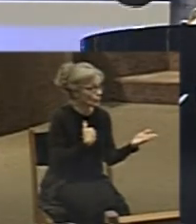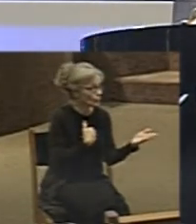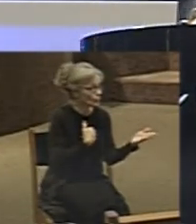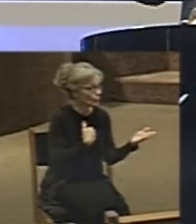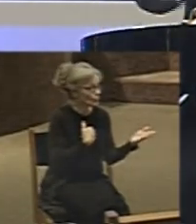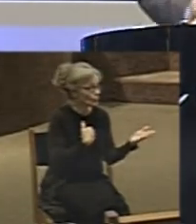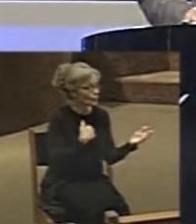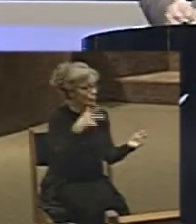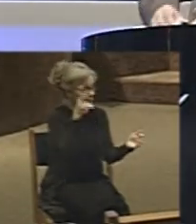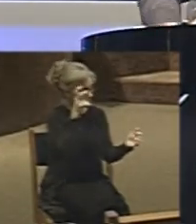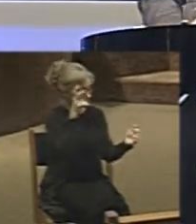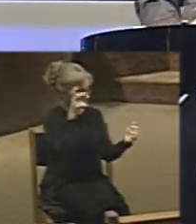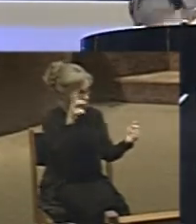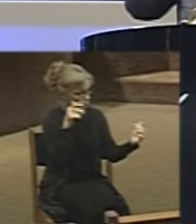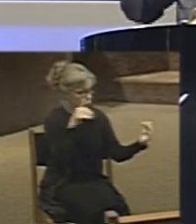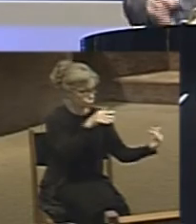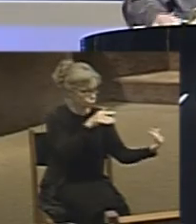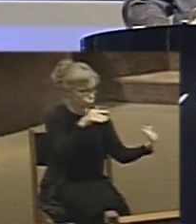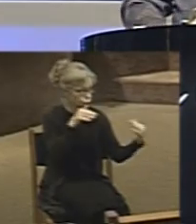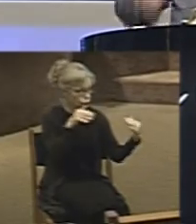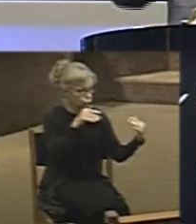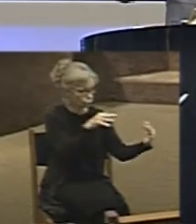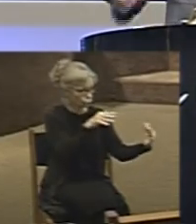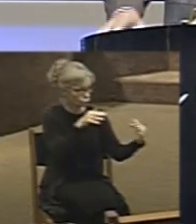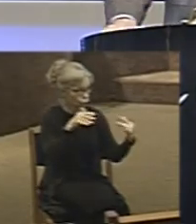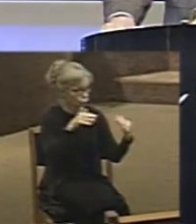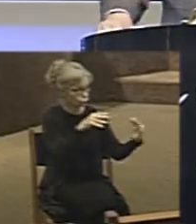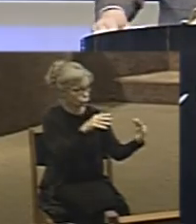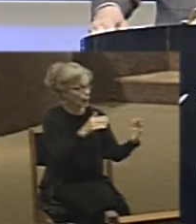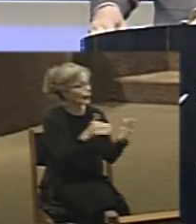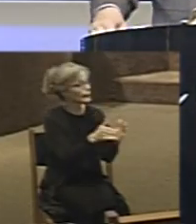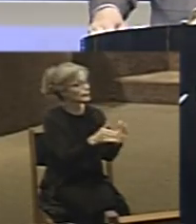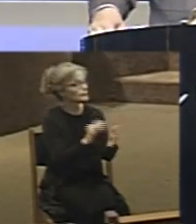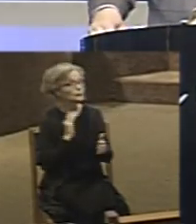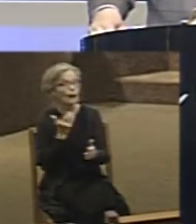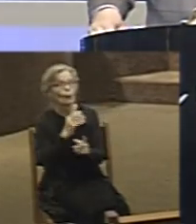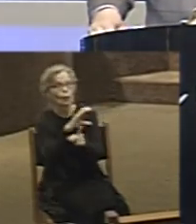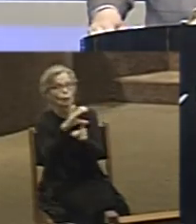They have prevailed against our culture.